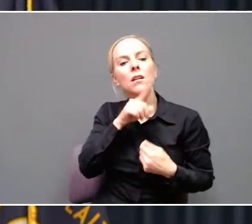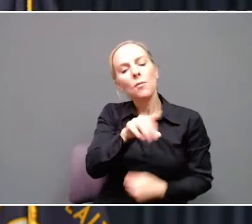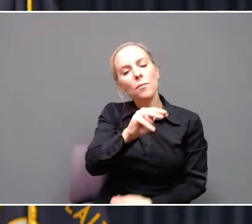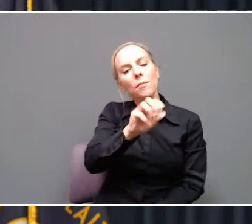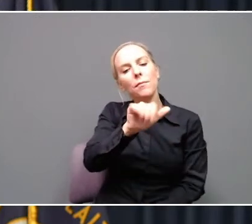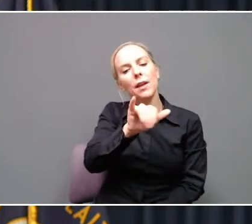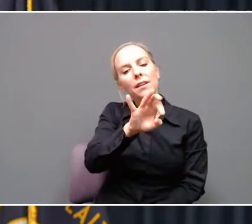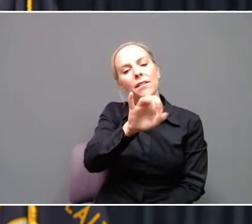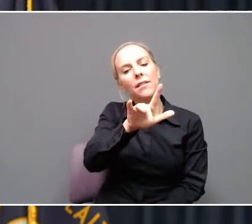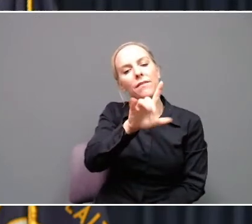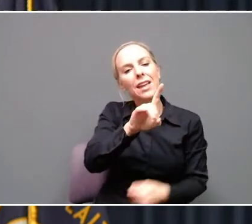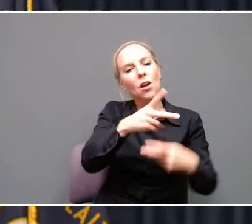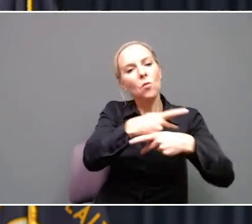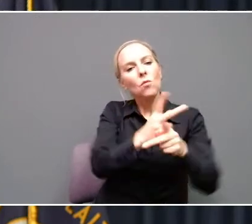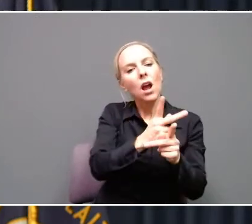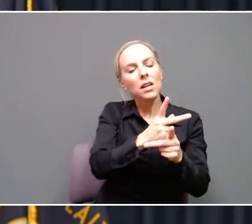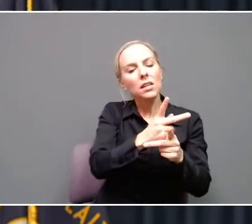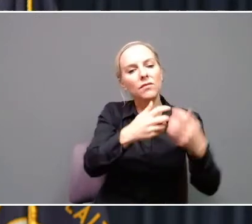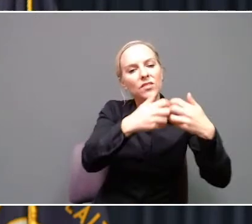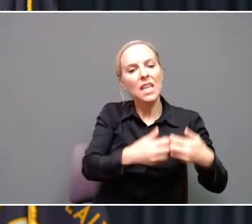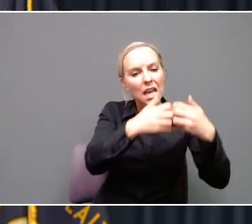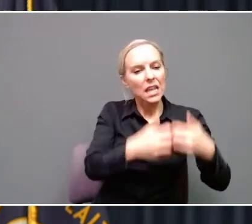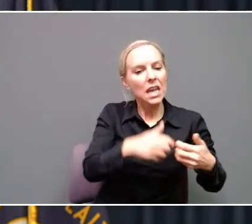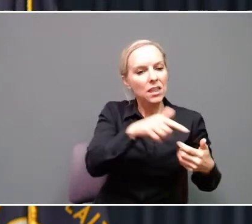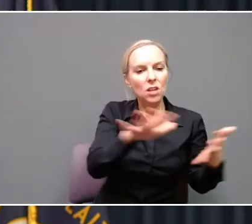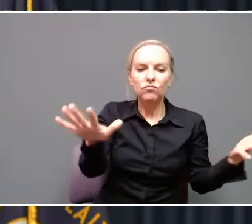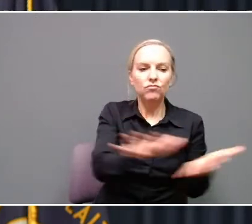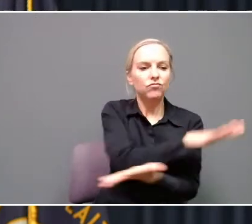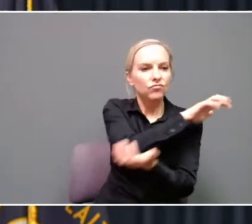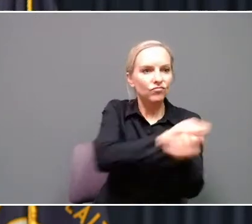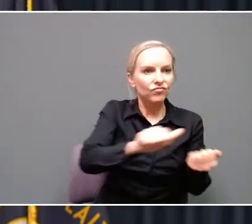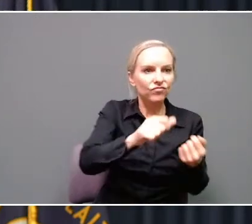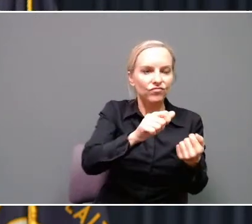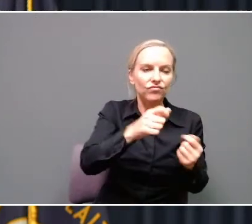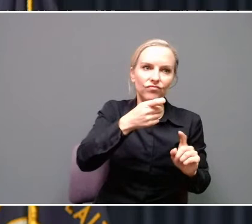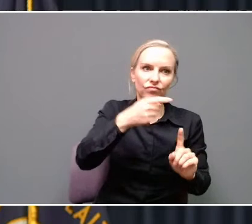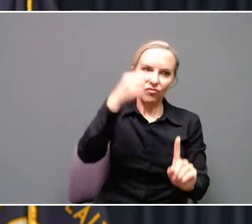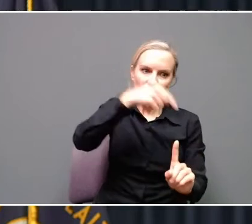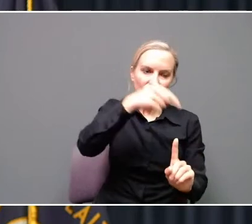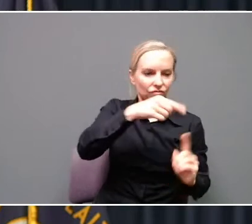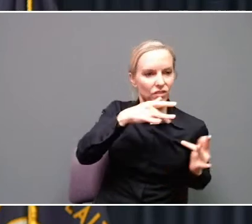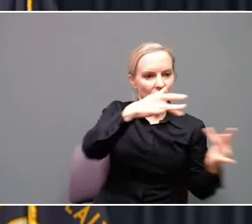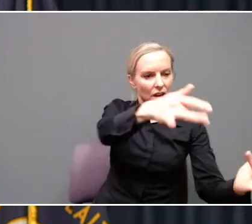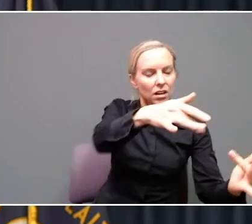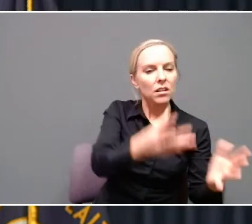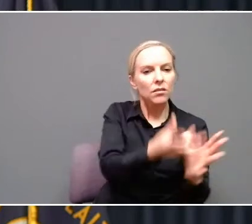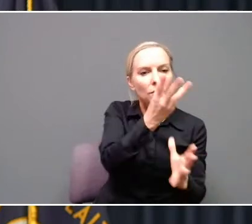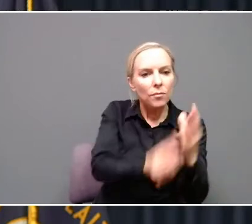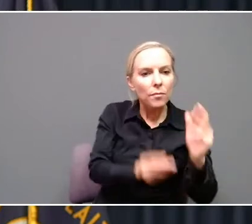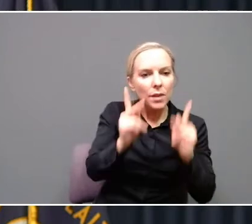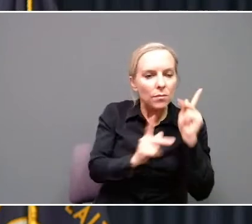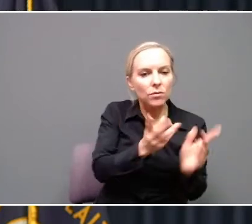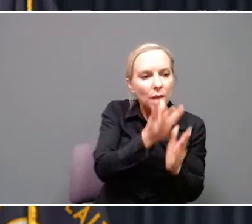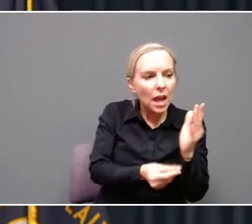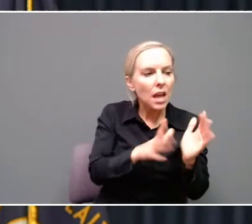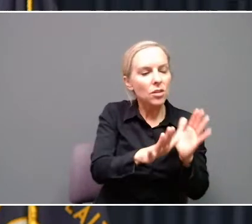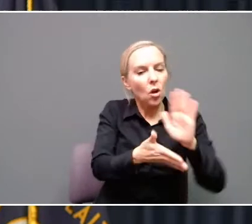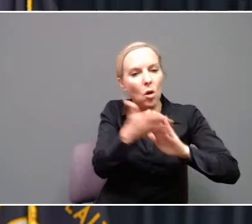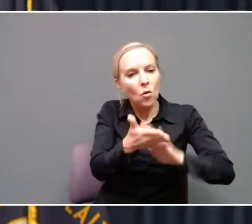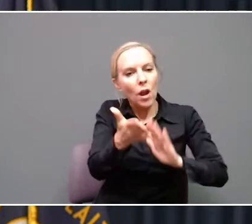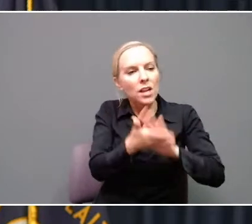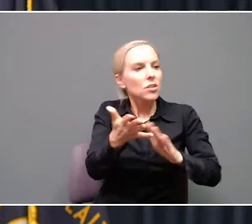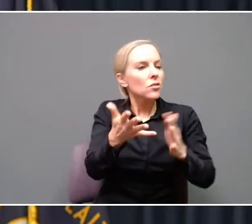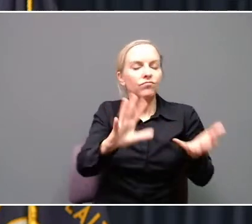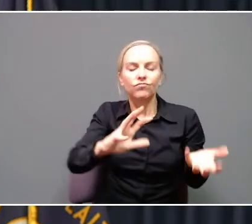a direct hit from the tornado, resulting in the loss of life and a total loss of operations. In the months since, the